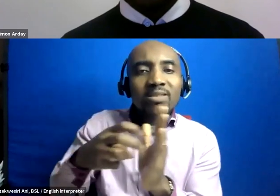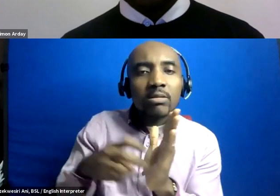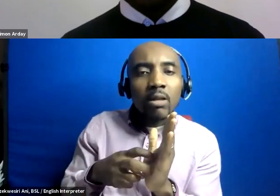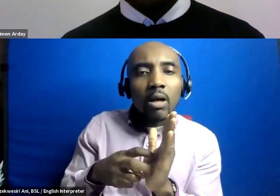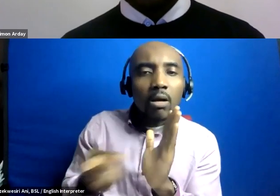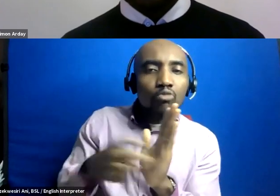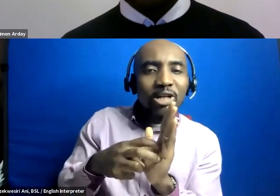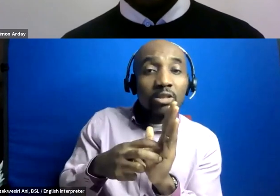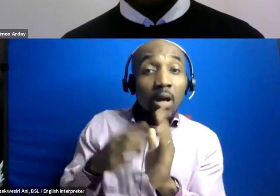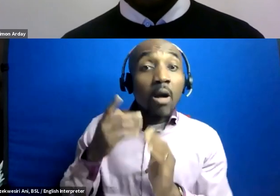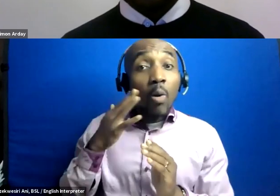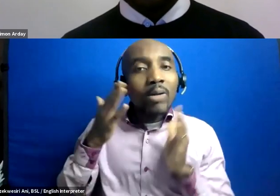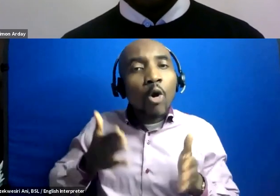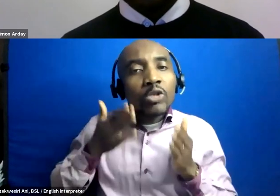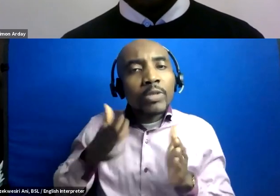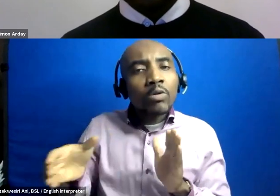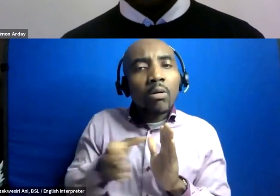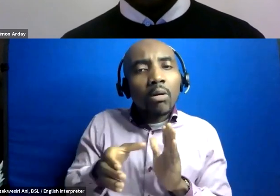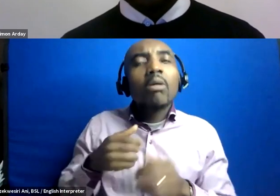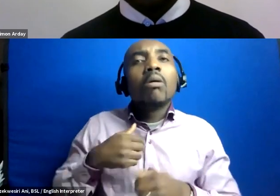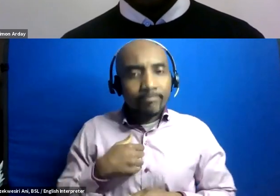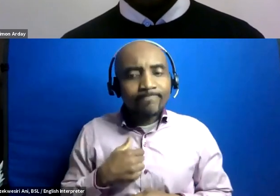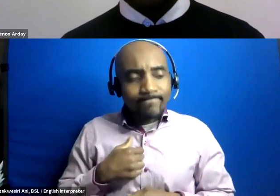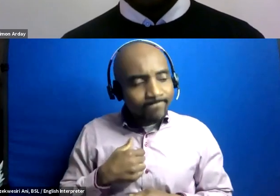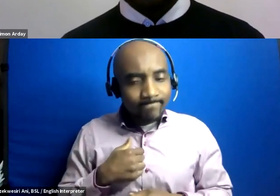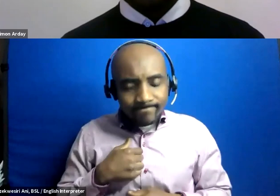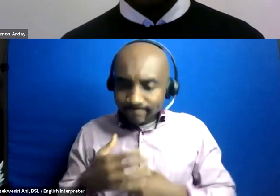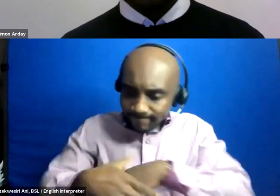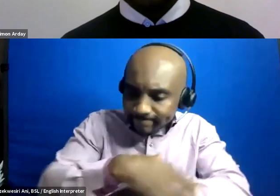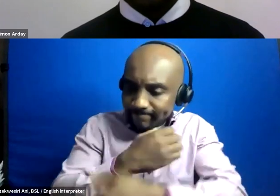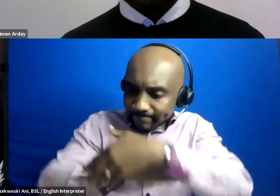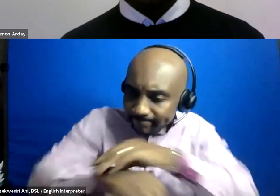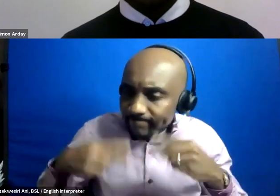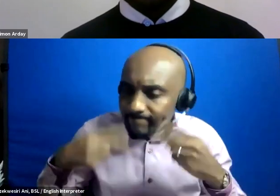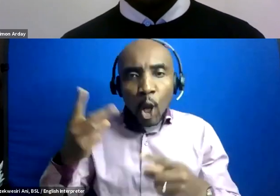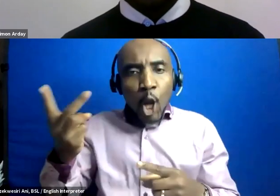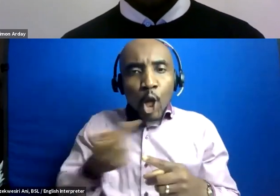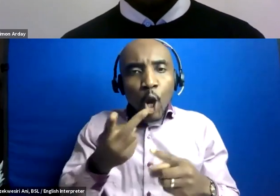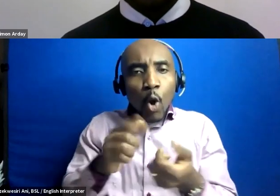time in hospital, I began to participate in